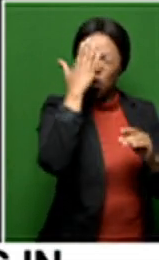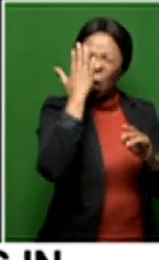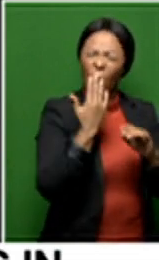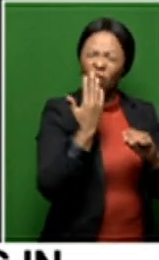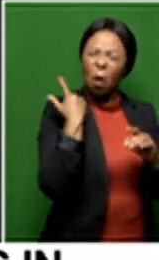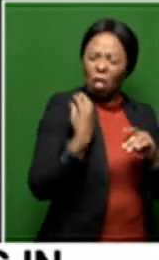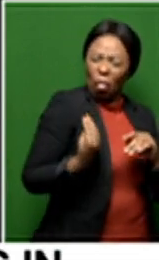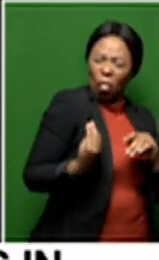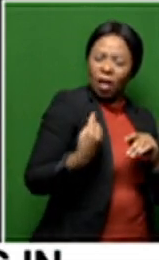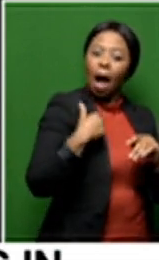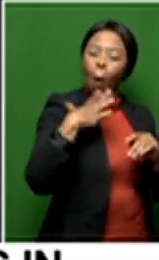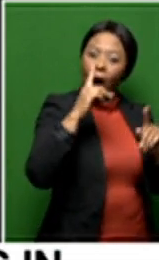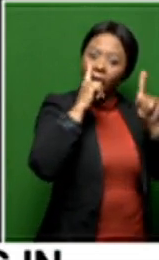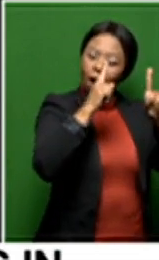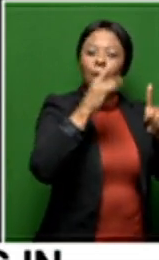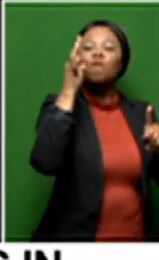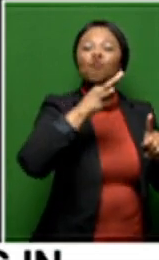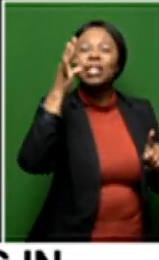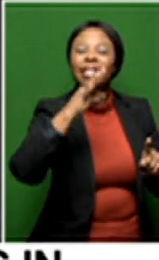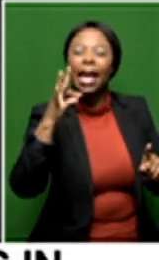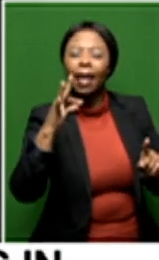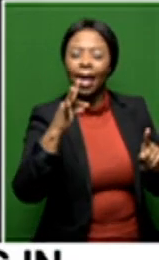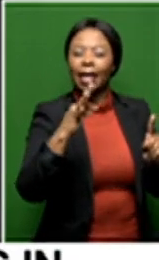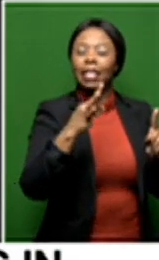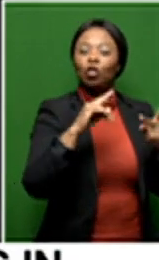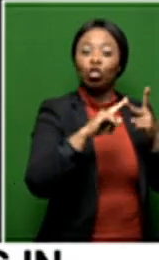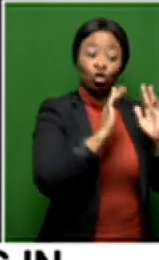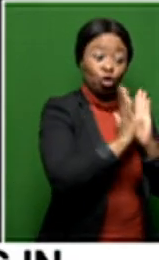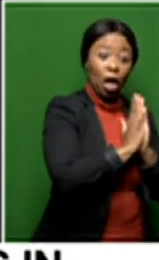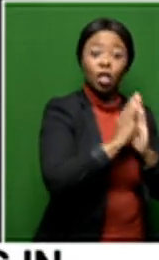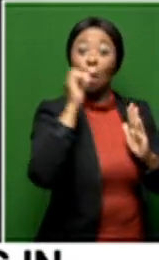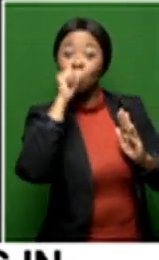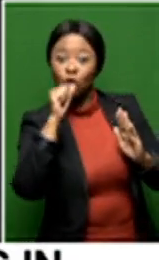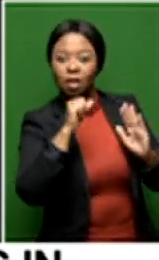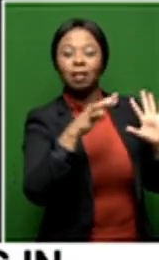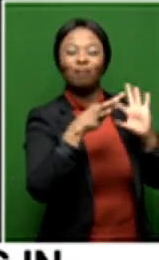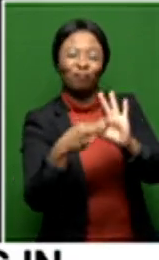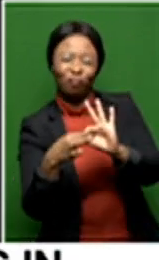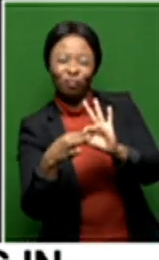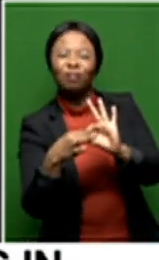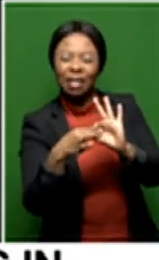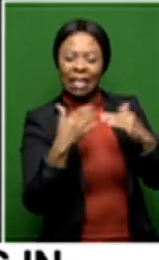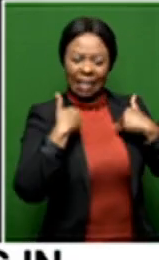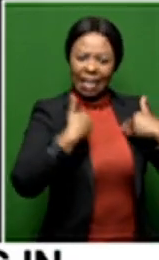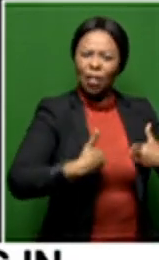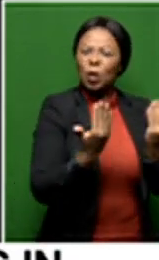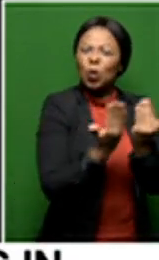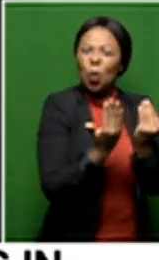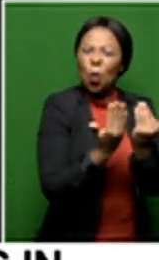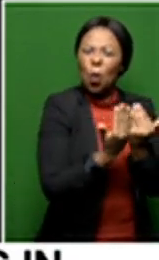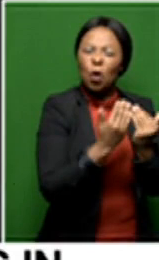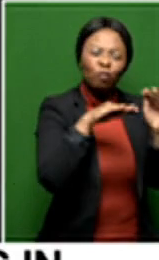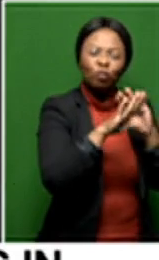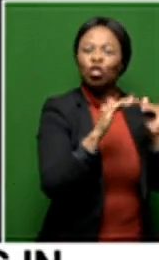I wanted to make music. Obviously, church and music goes hand in hand. And I sang, you know, from Sunday school and